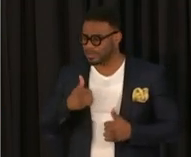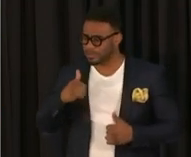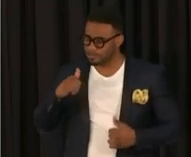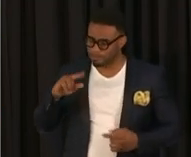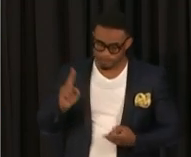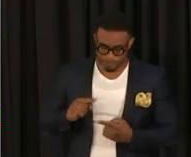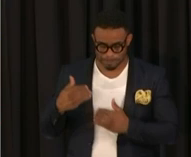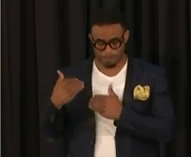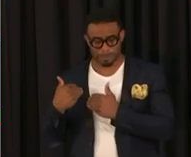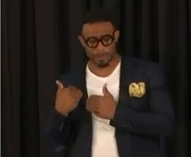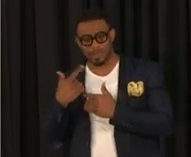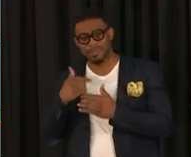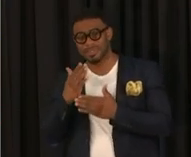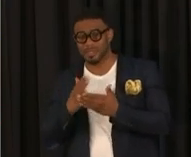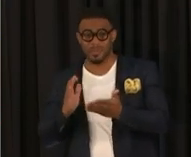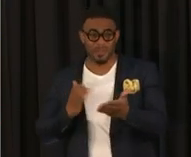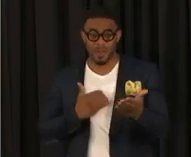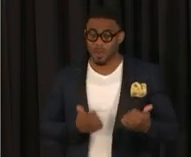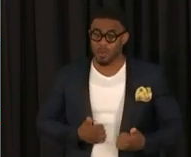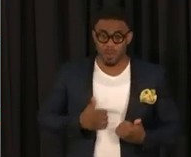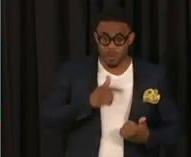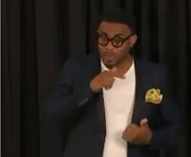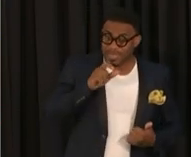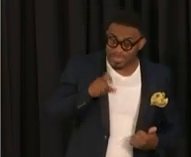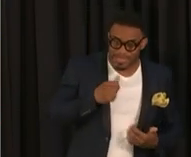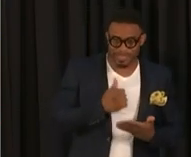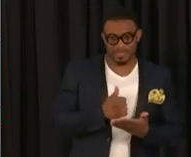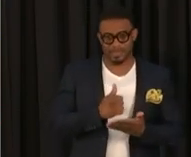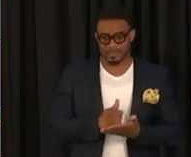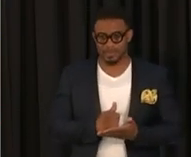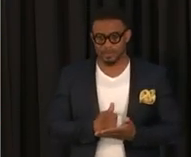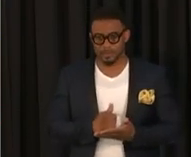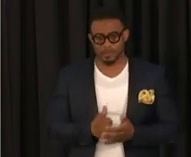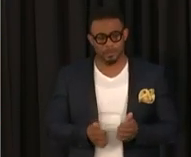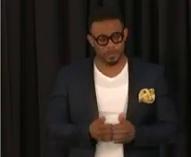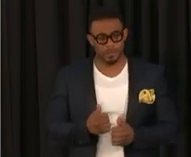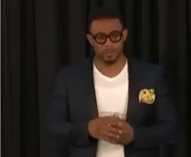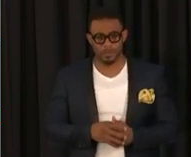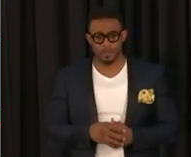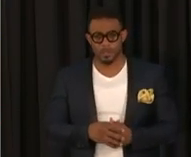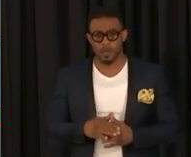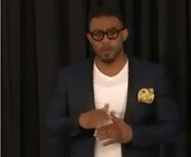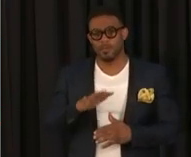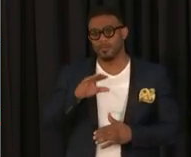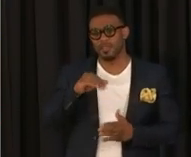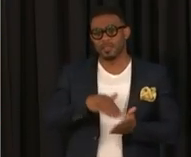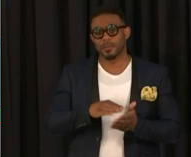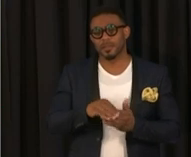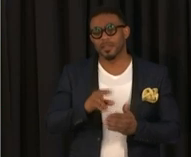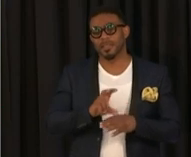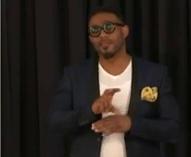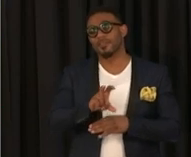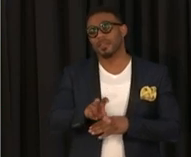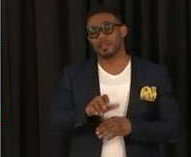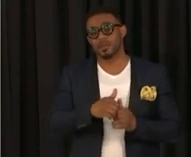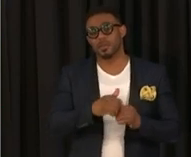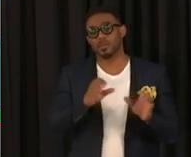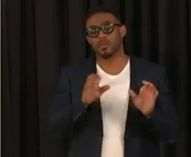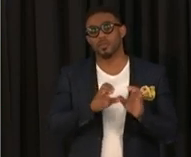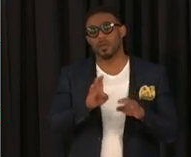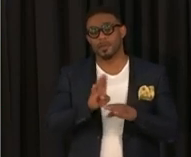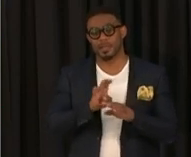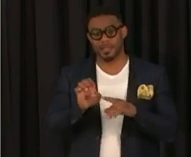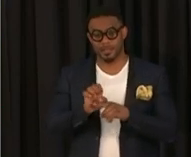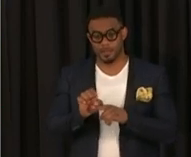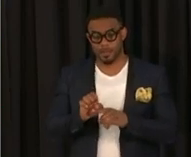significantly reducing the burden on some of our residents who need the assistance the most. Over $50 million invested, as I said, with